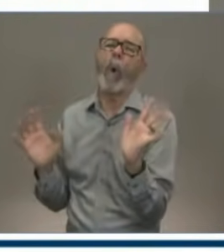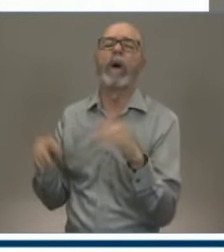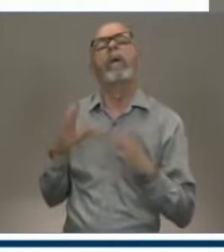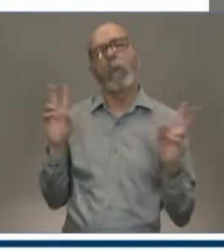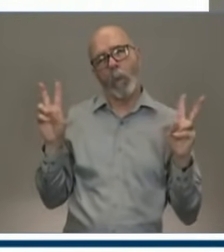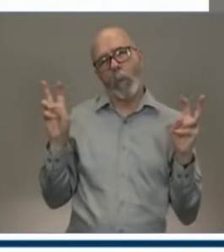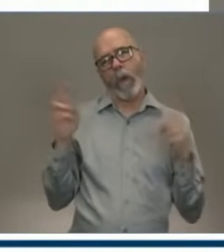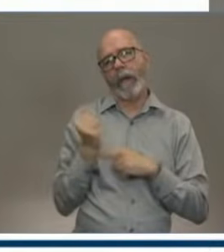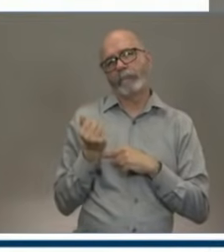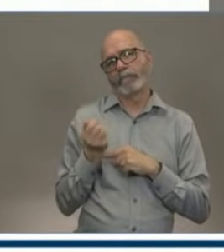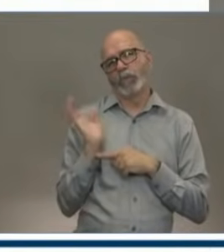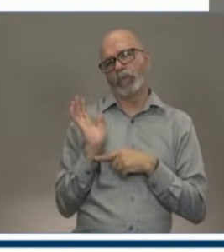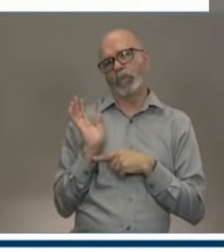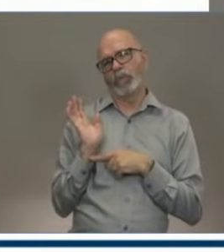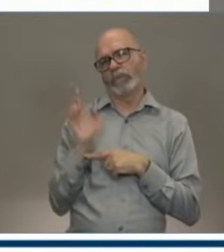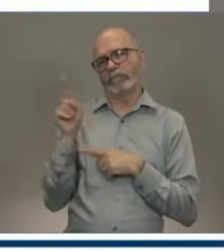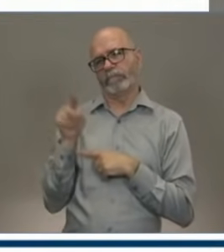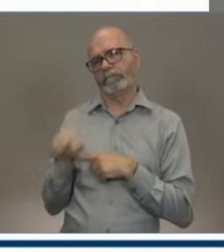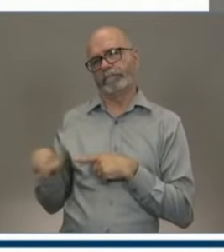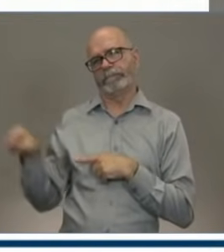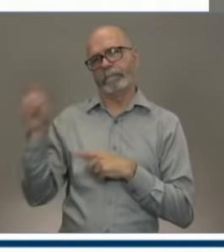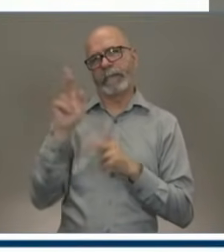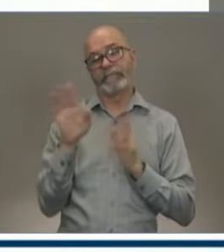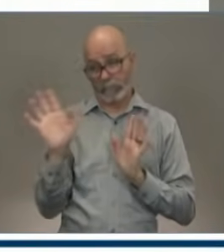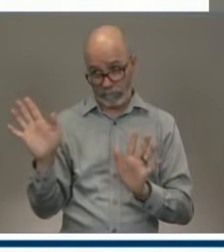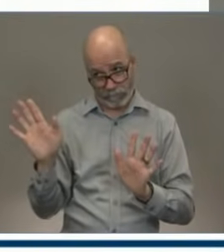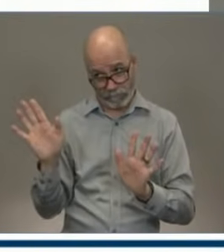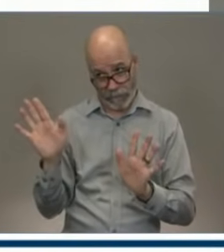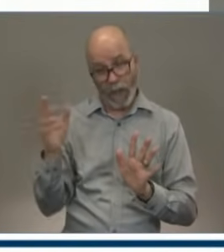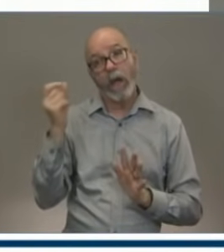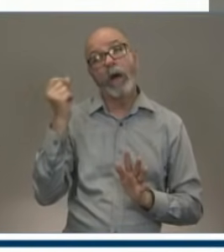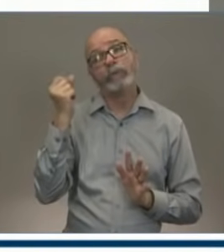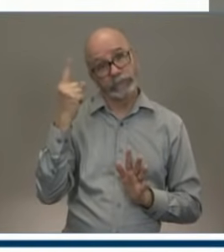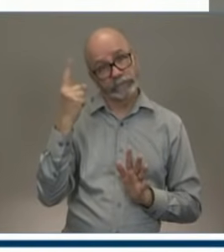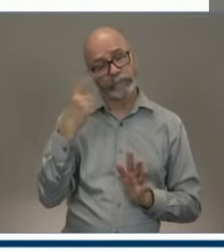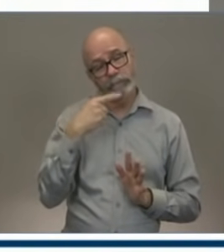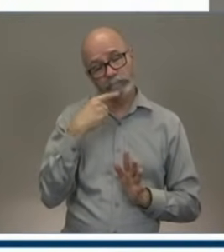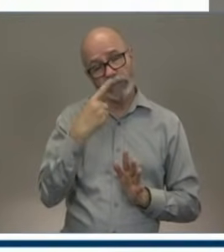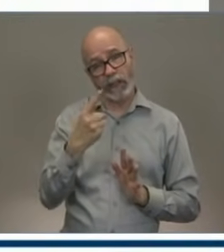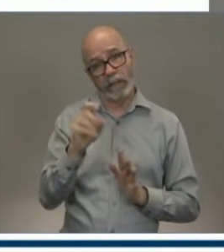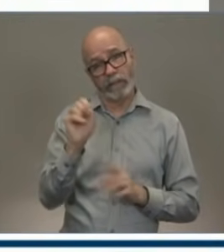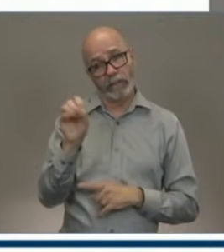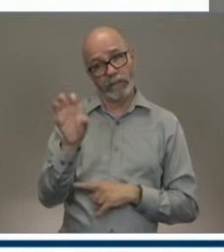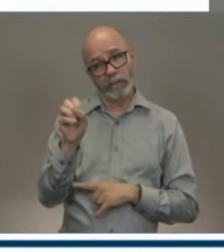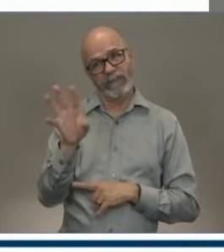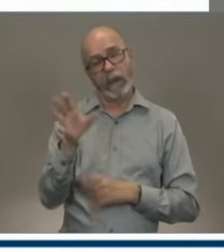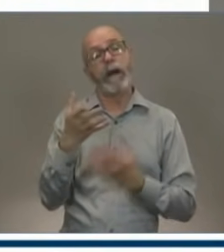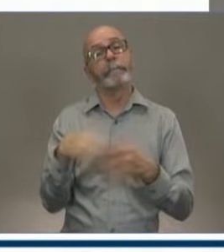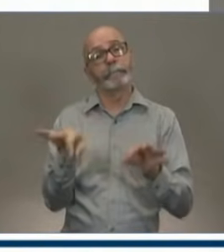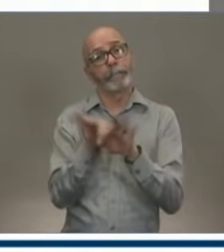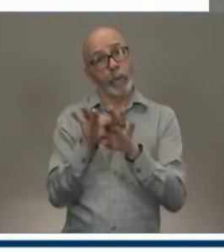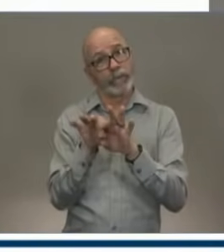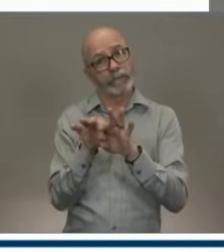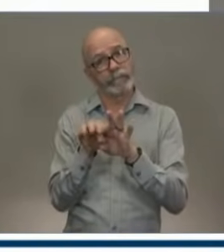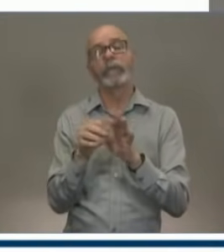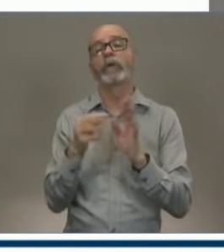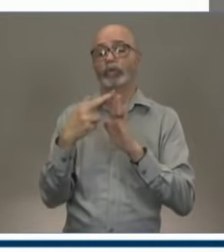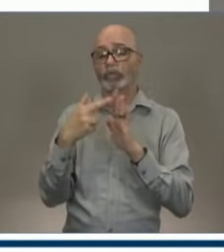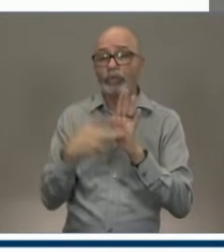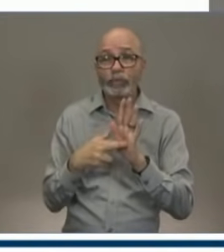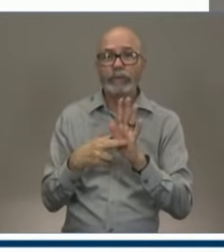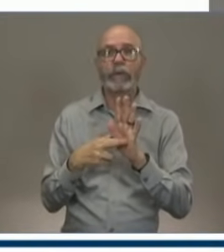that, and it was an opportunity to deliver a message about the importance for everybody to follow the rules and to be